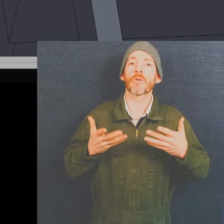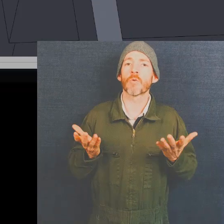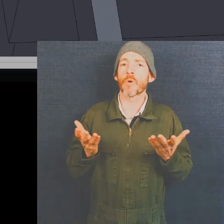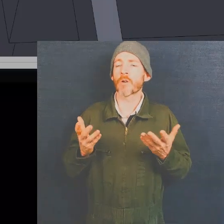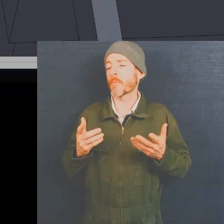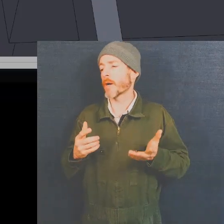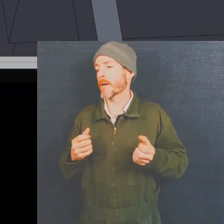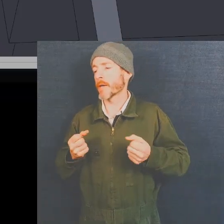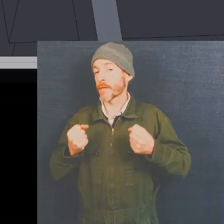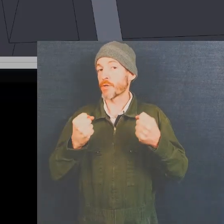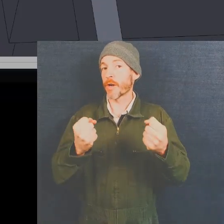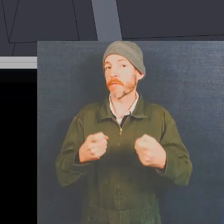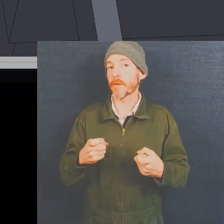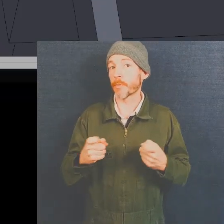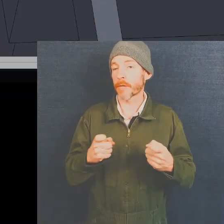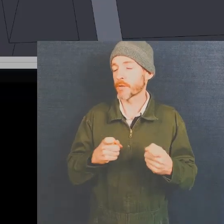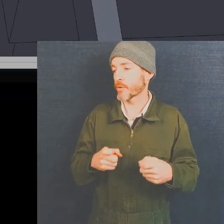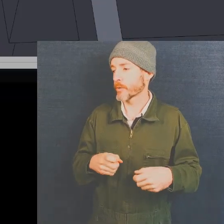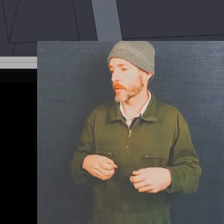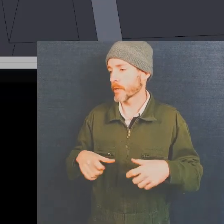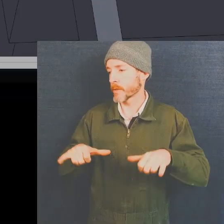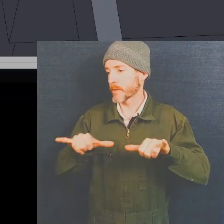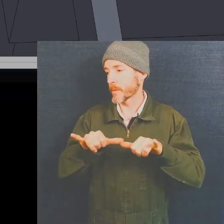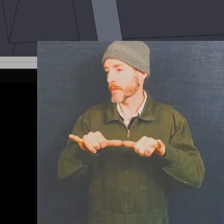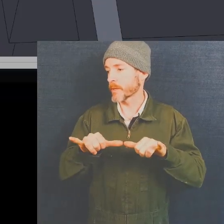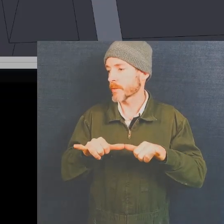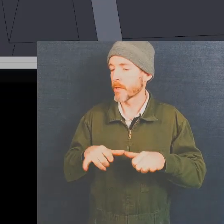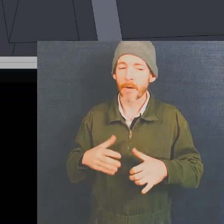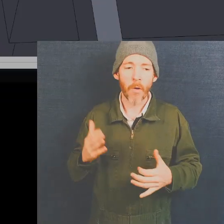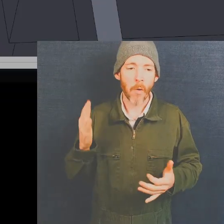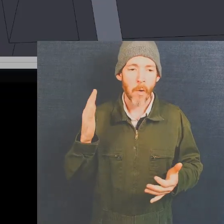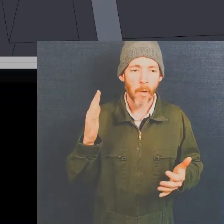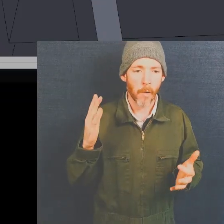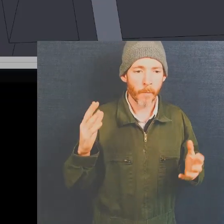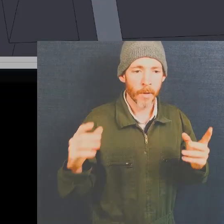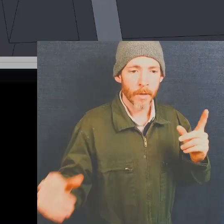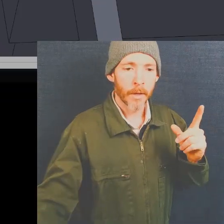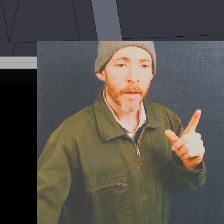Okay, so what are my driving or my controlling dimensions?